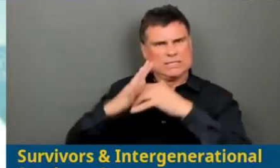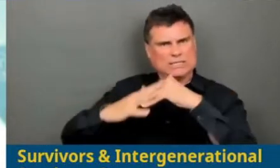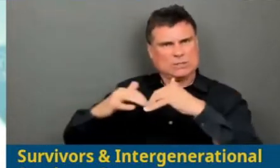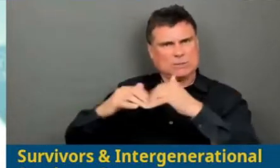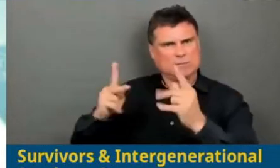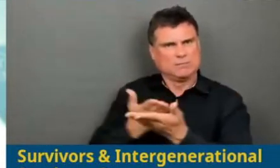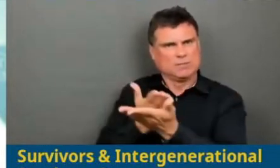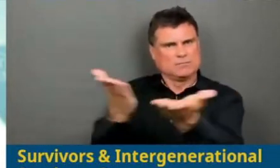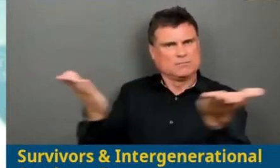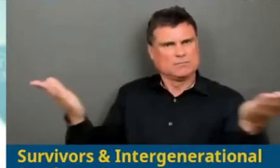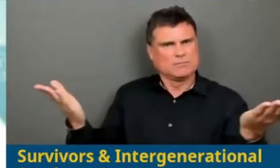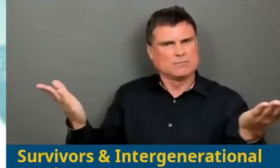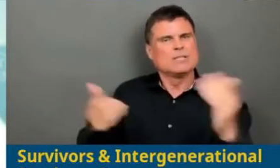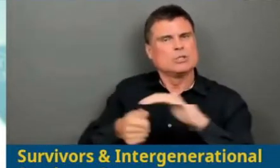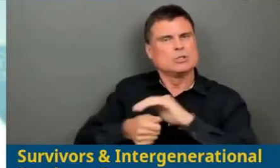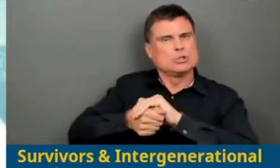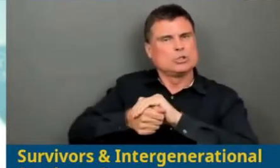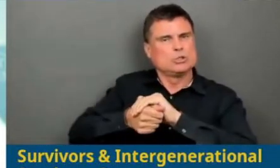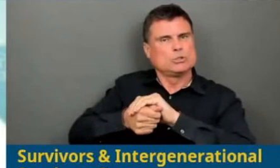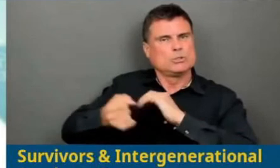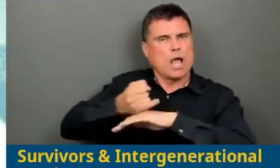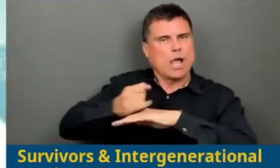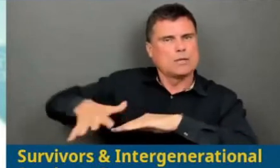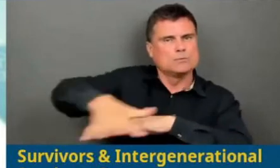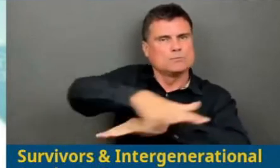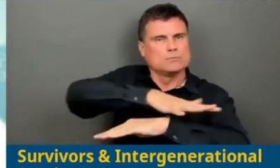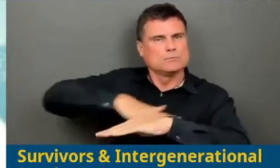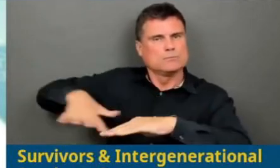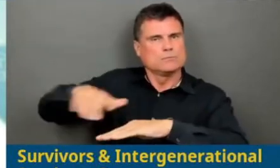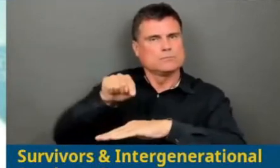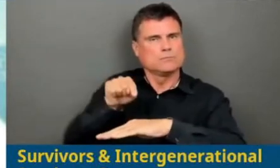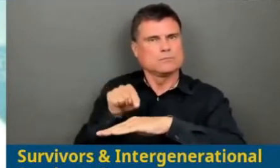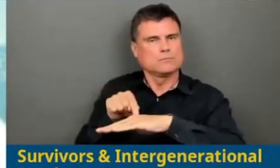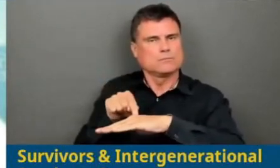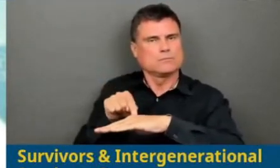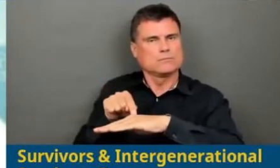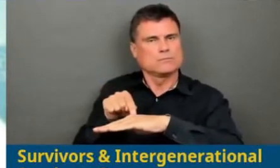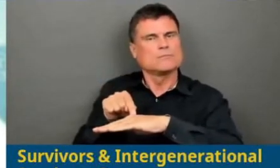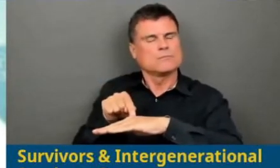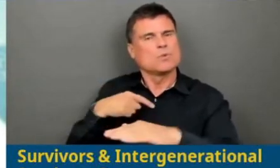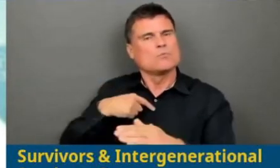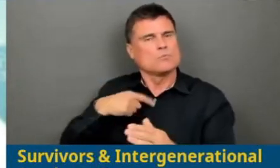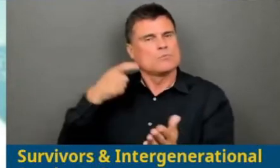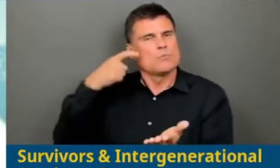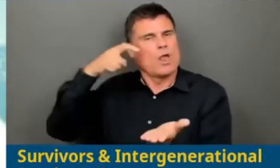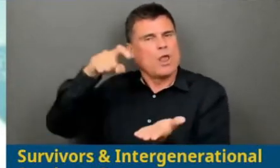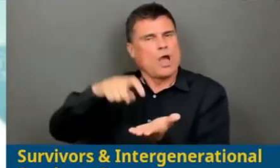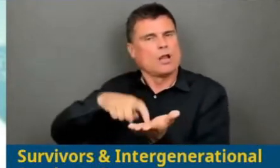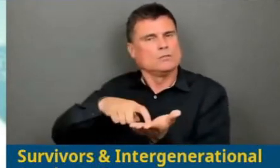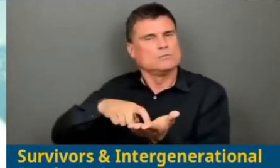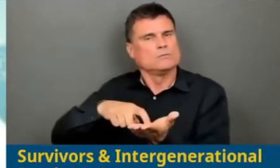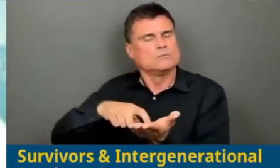We are witnessing a national reckoning with the true story of this country.